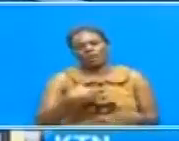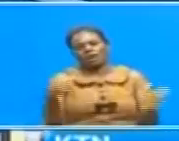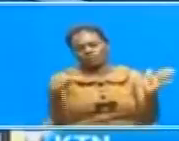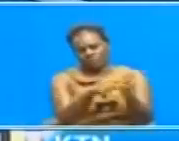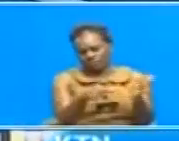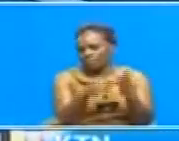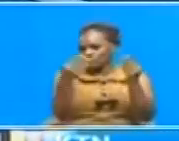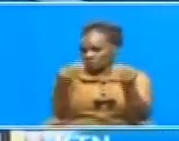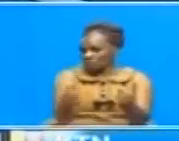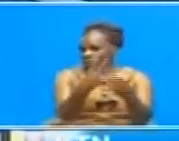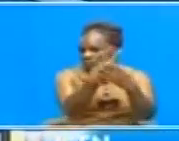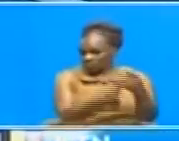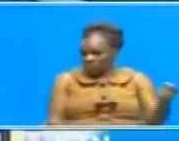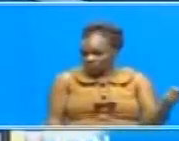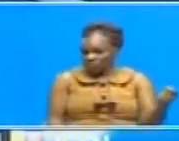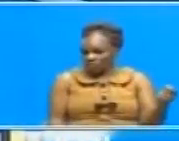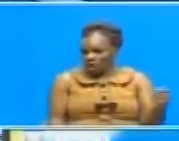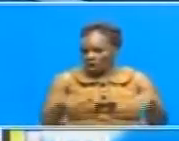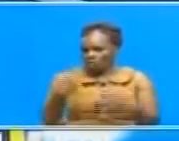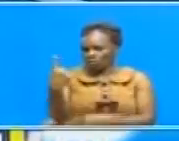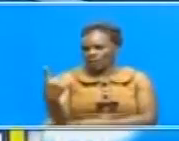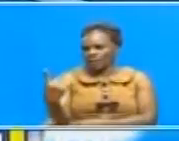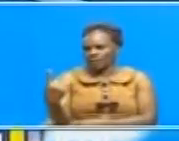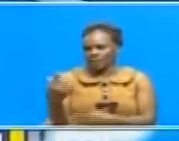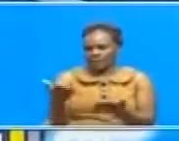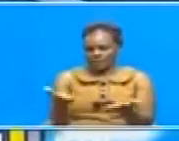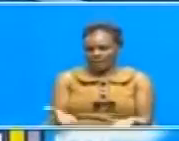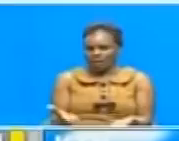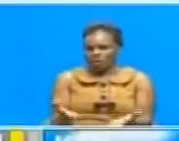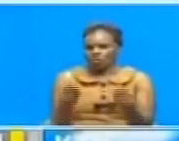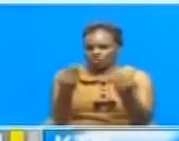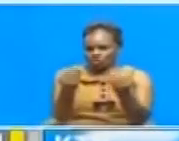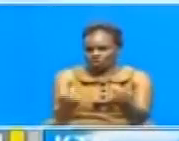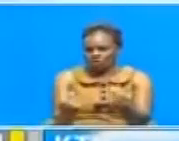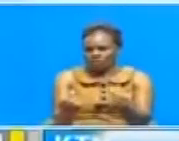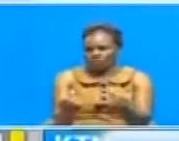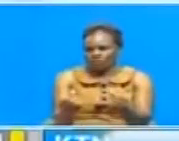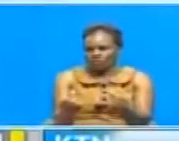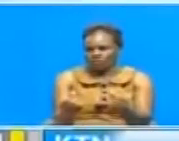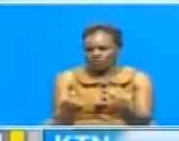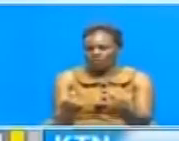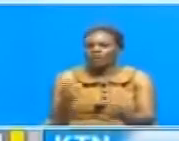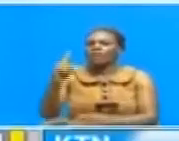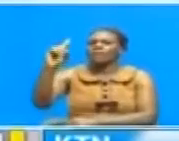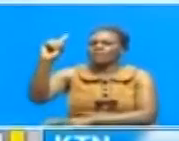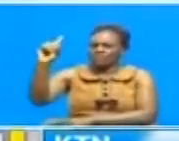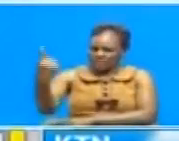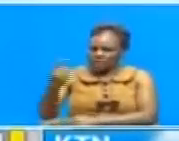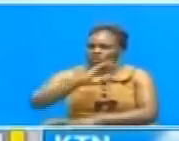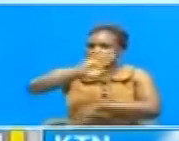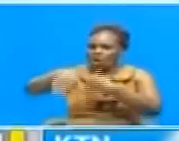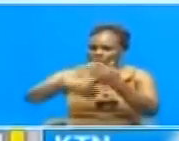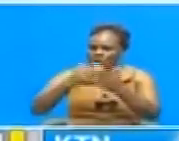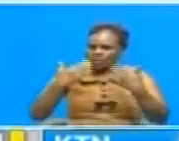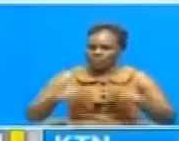Are we dealing with both or one? Currently, we are dealing with, first of all those